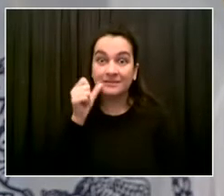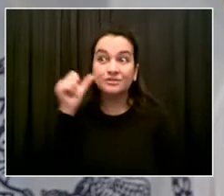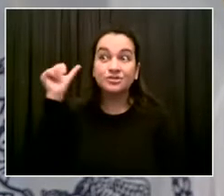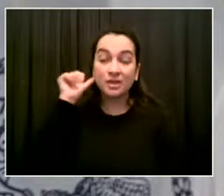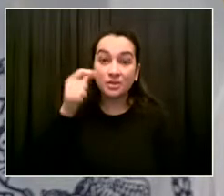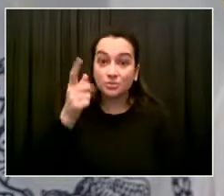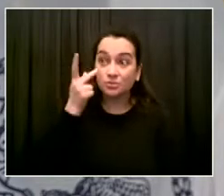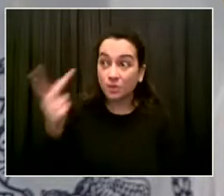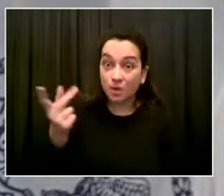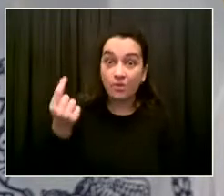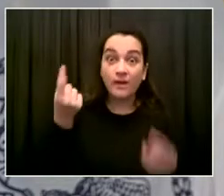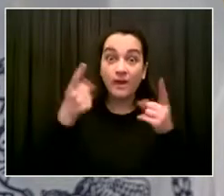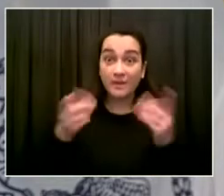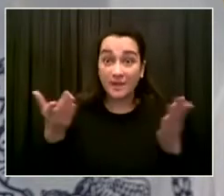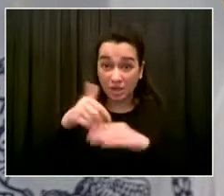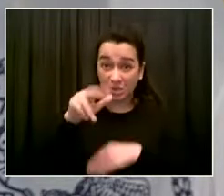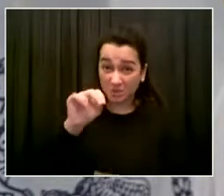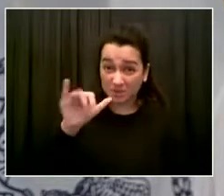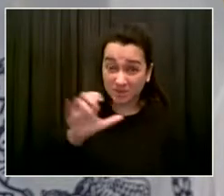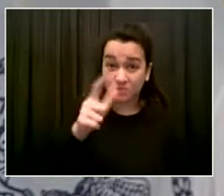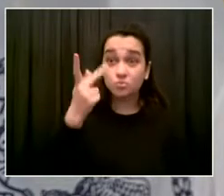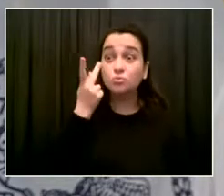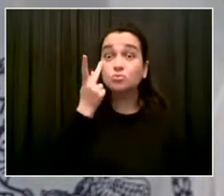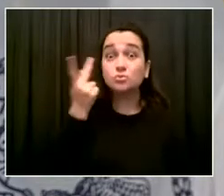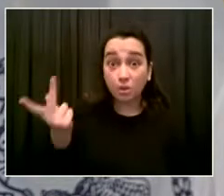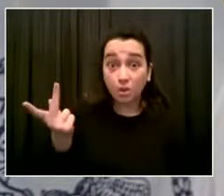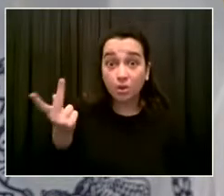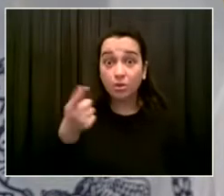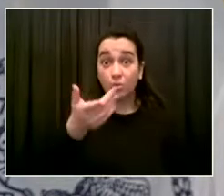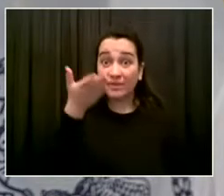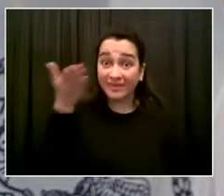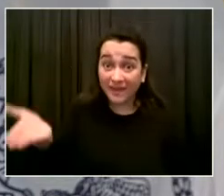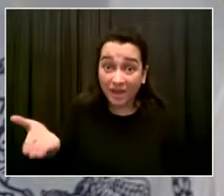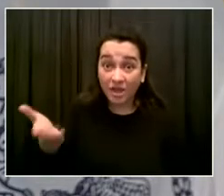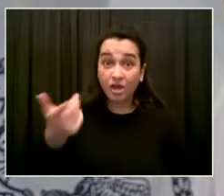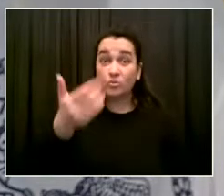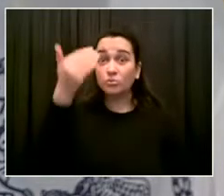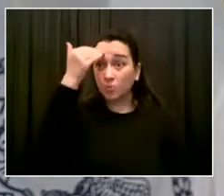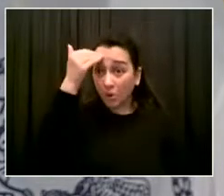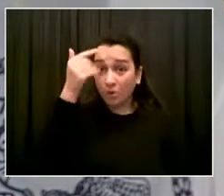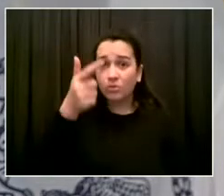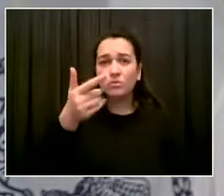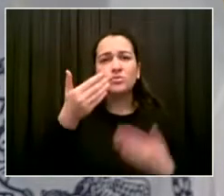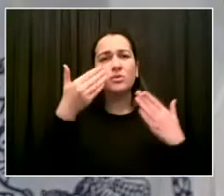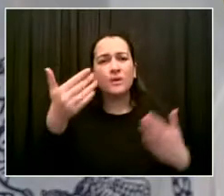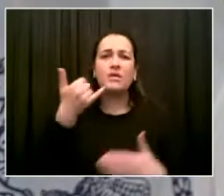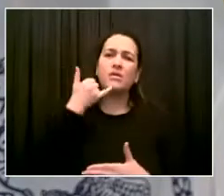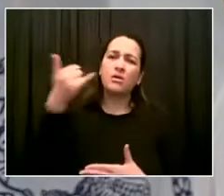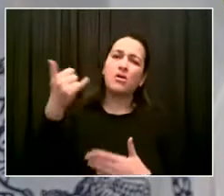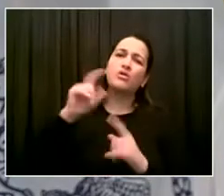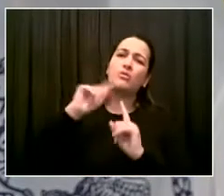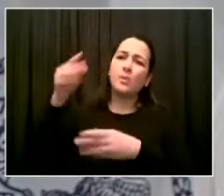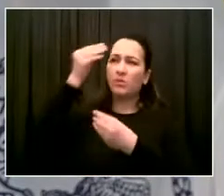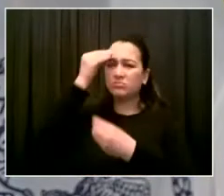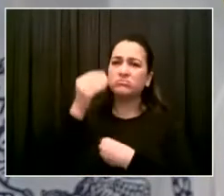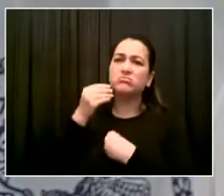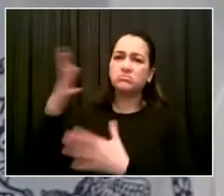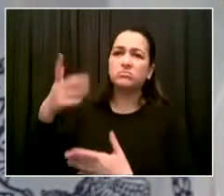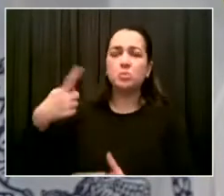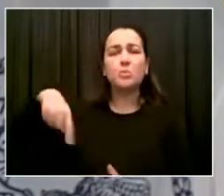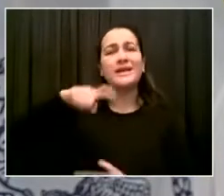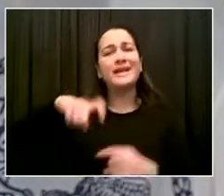800-577-TIPS, T-I-P-S, that is Police Department hotline. Our Hate Crimes Task Force is working on